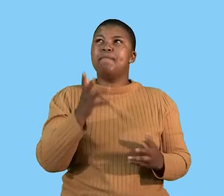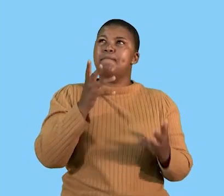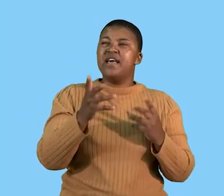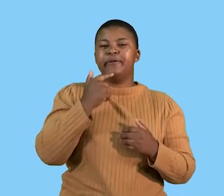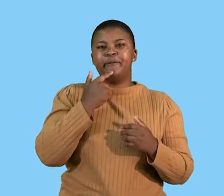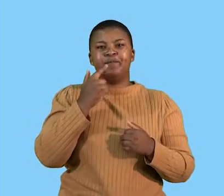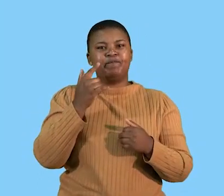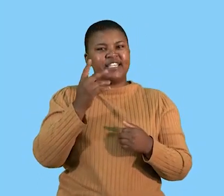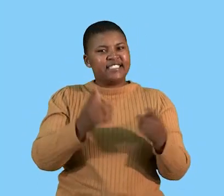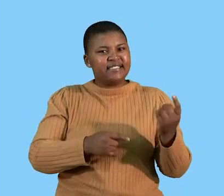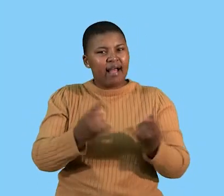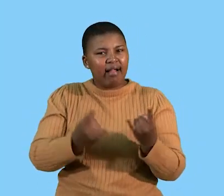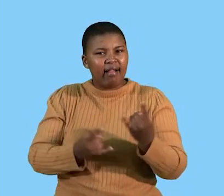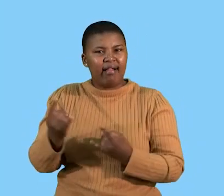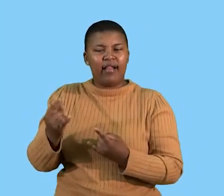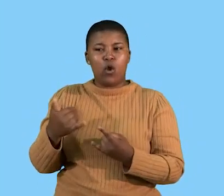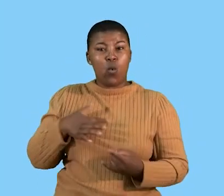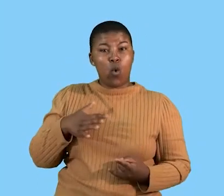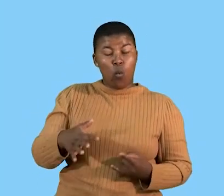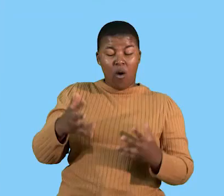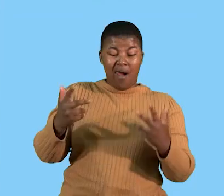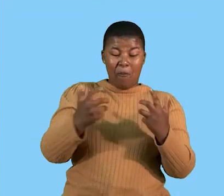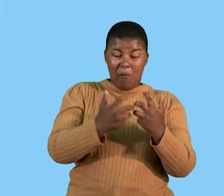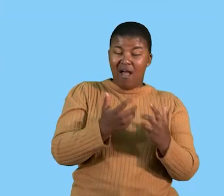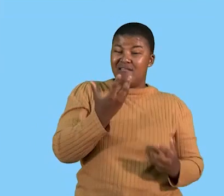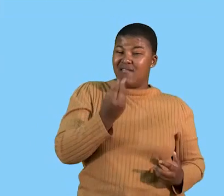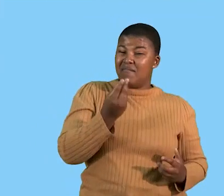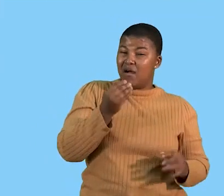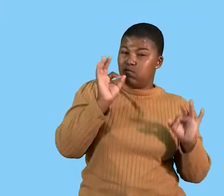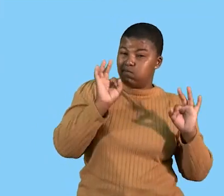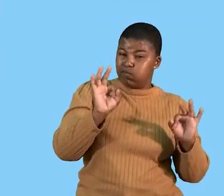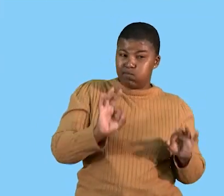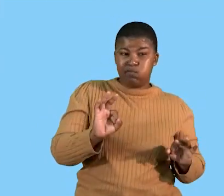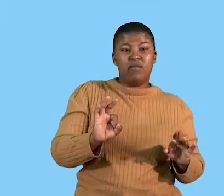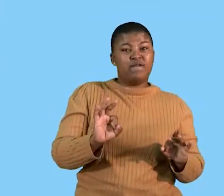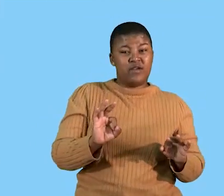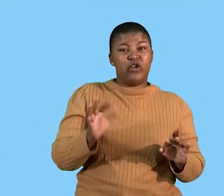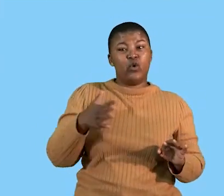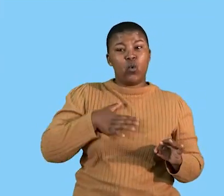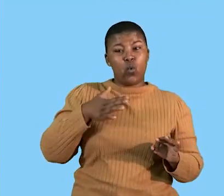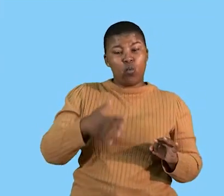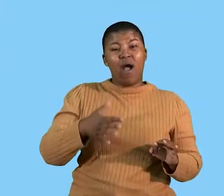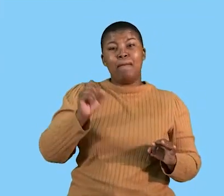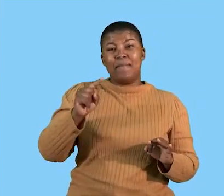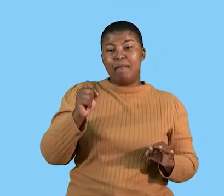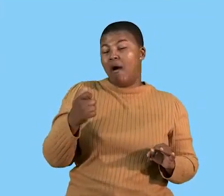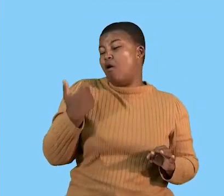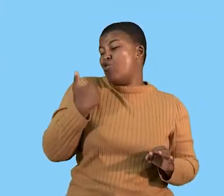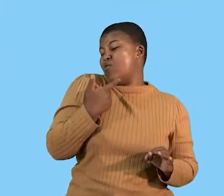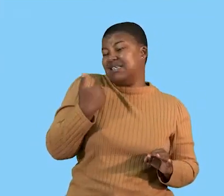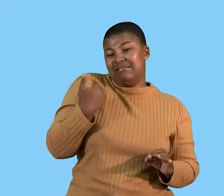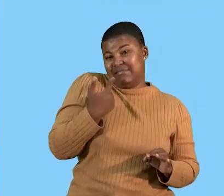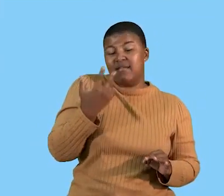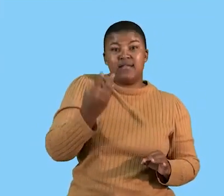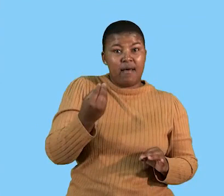is like sales numbers, we want relevant sales numbers or figures, and we want the most